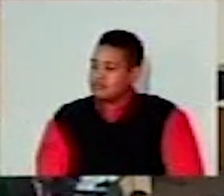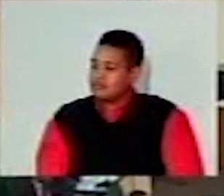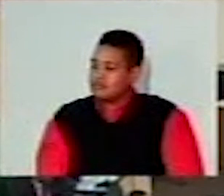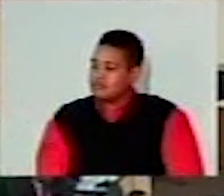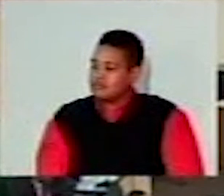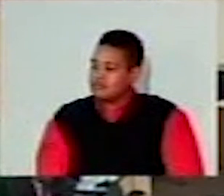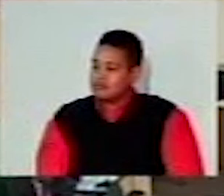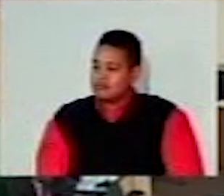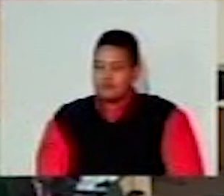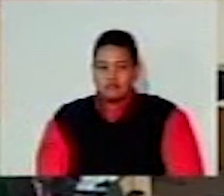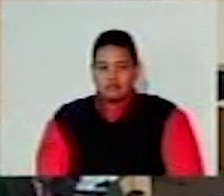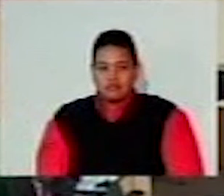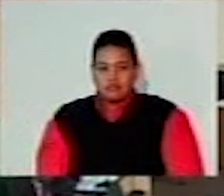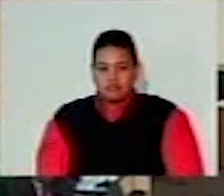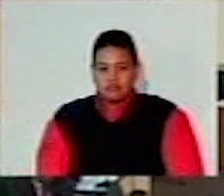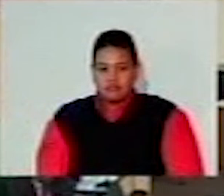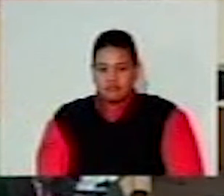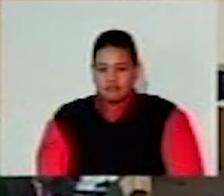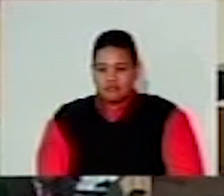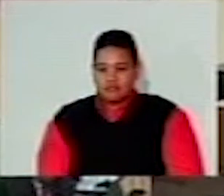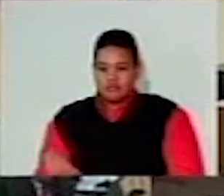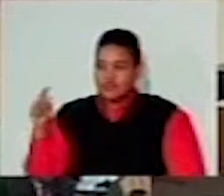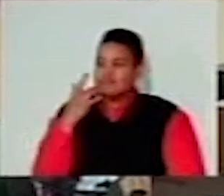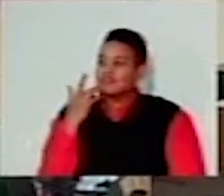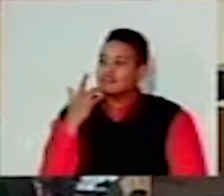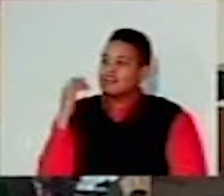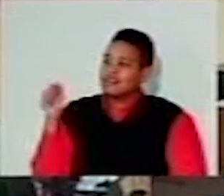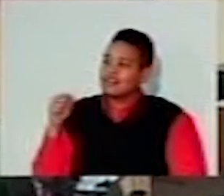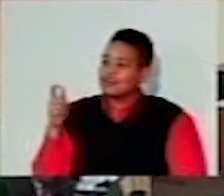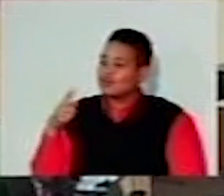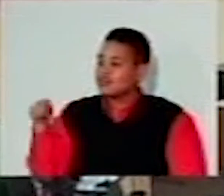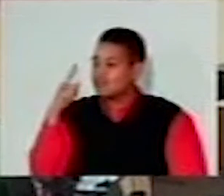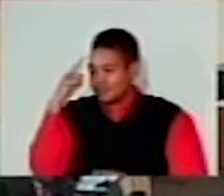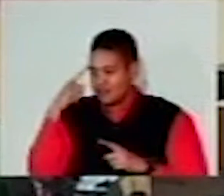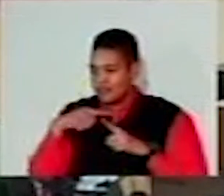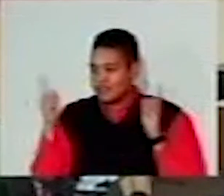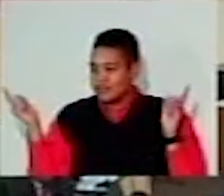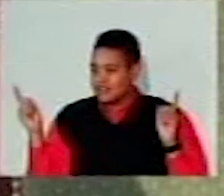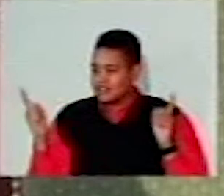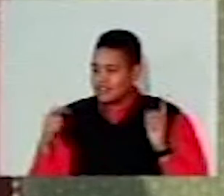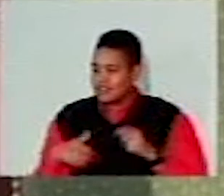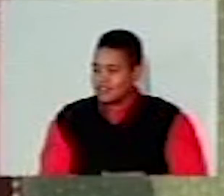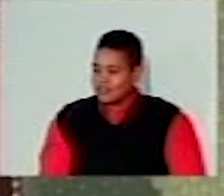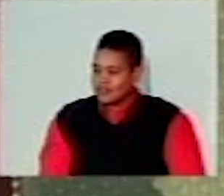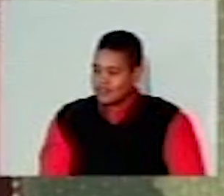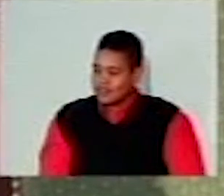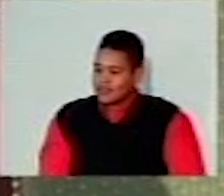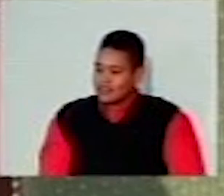okay. Those in favor? Those opposed?